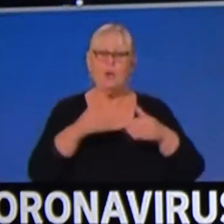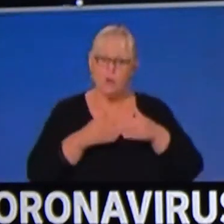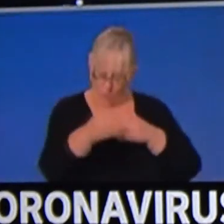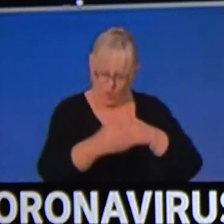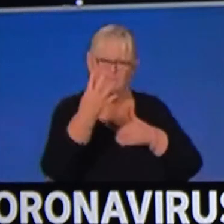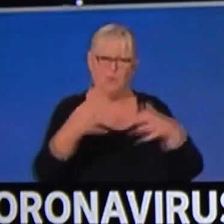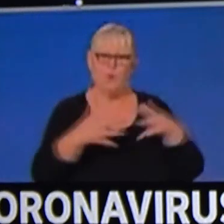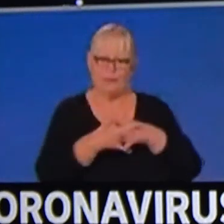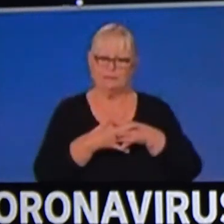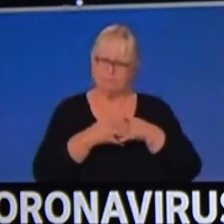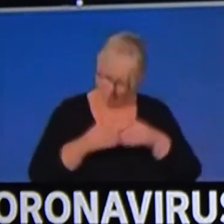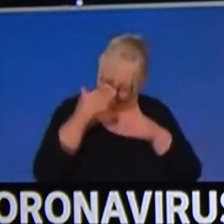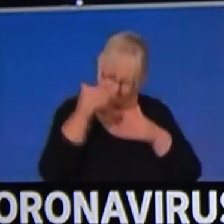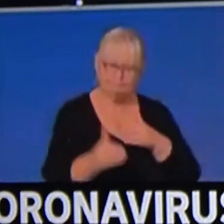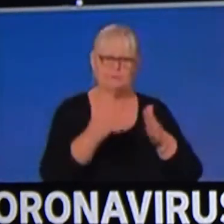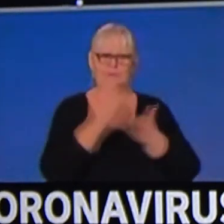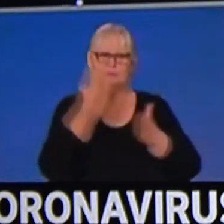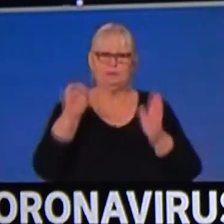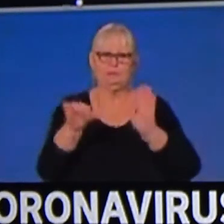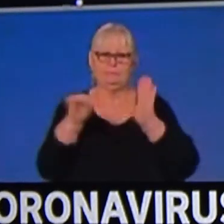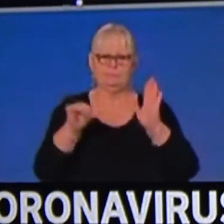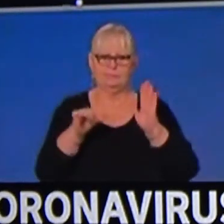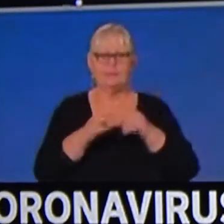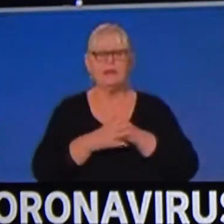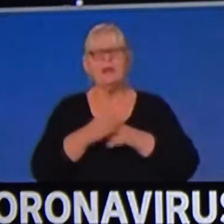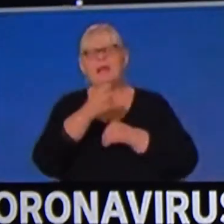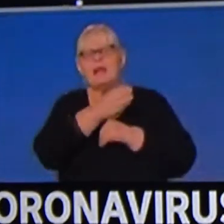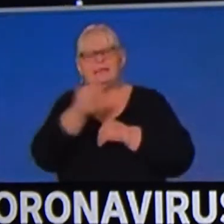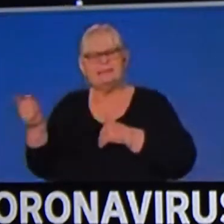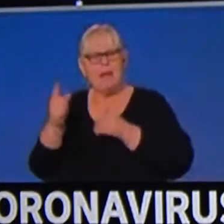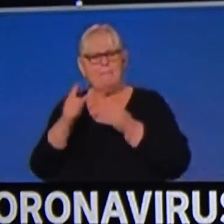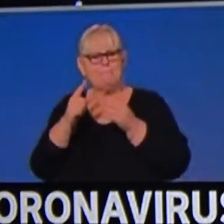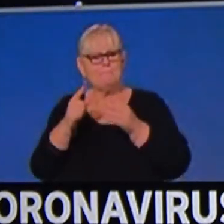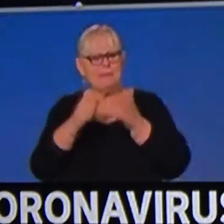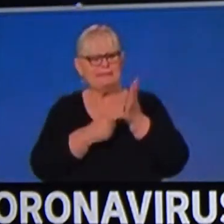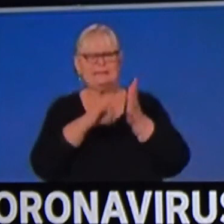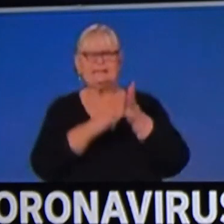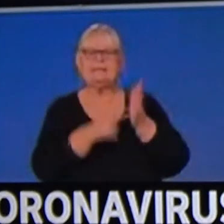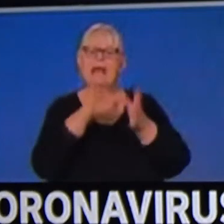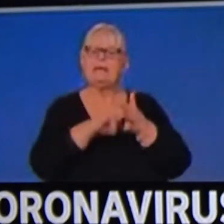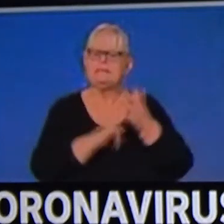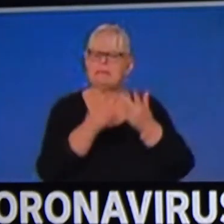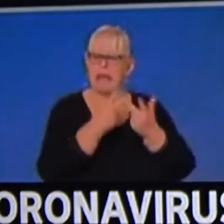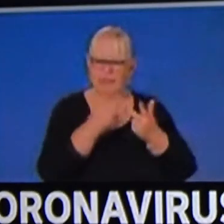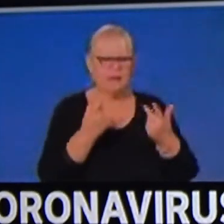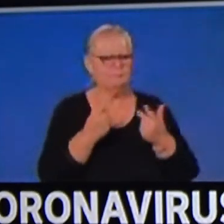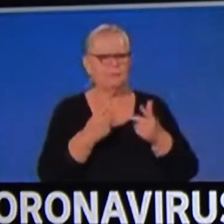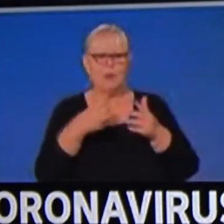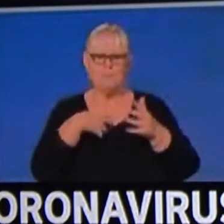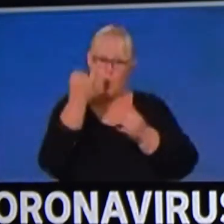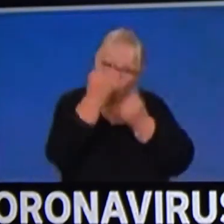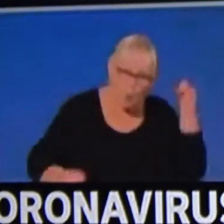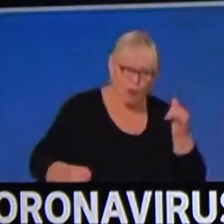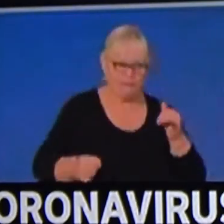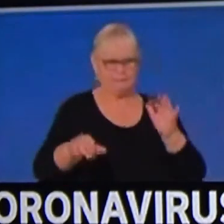weeks. In terms of states that have gone beyond the baseline restrictions, and that includes how they may be